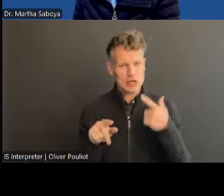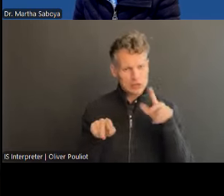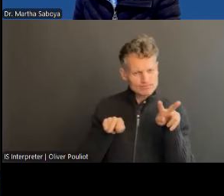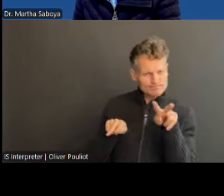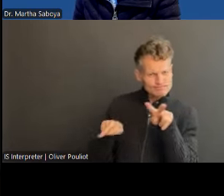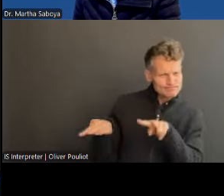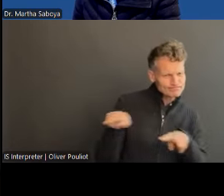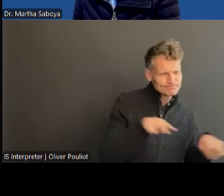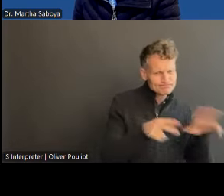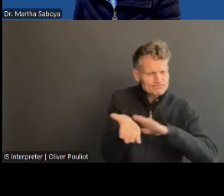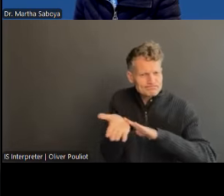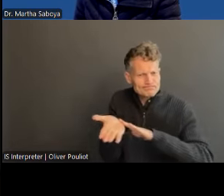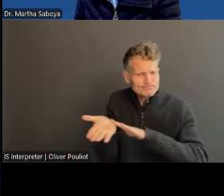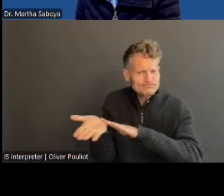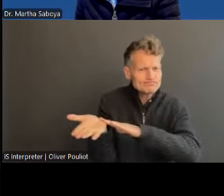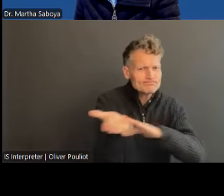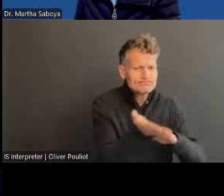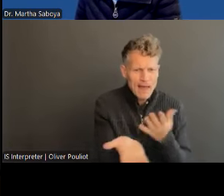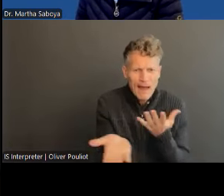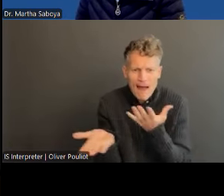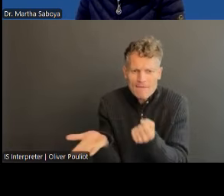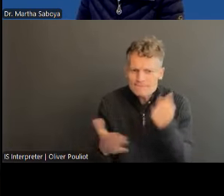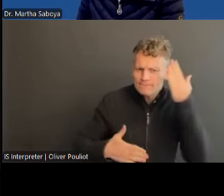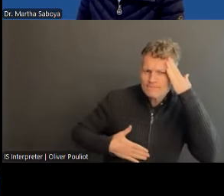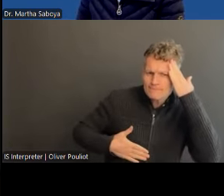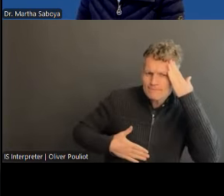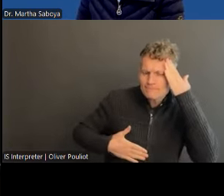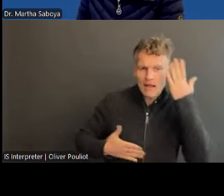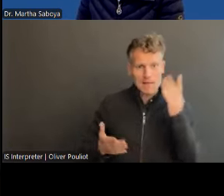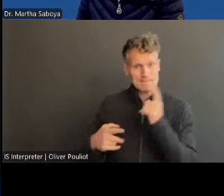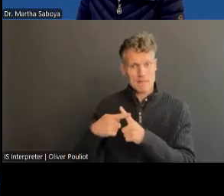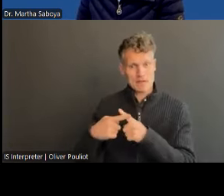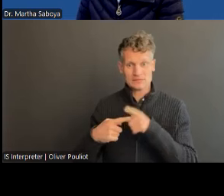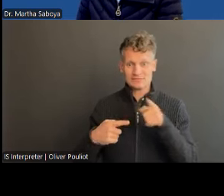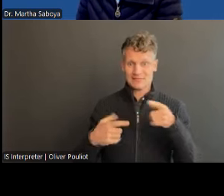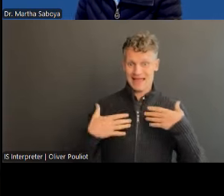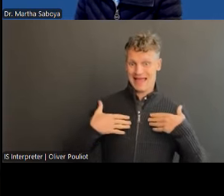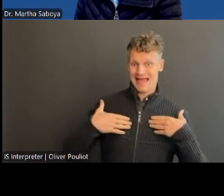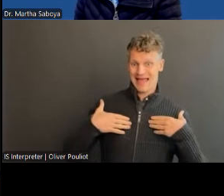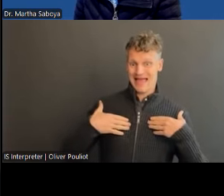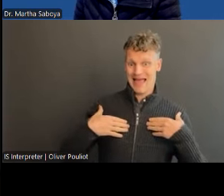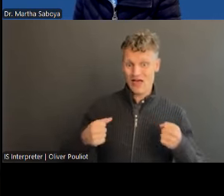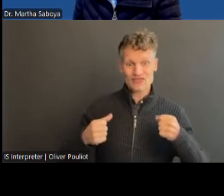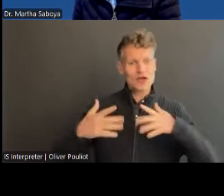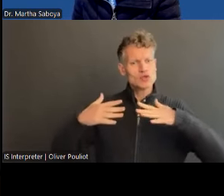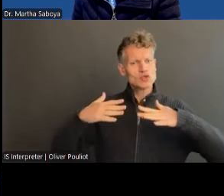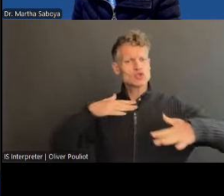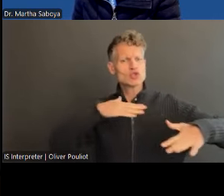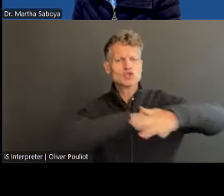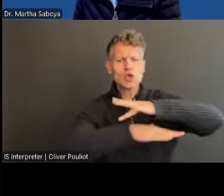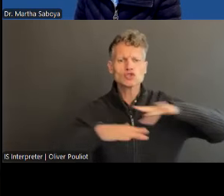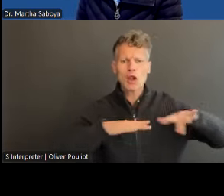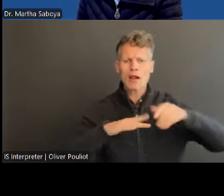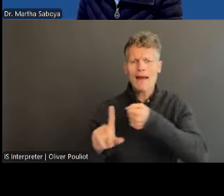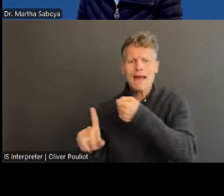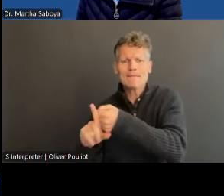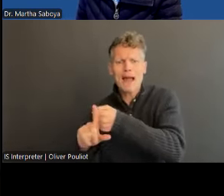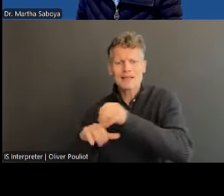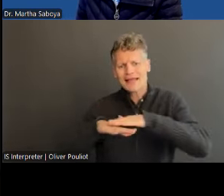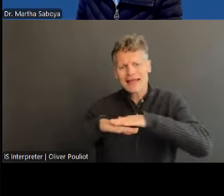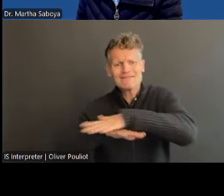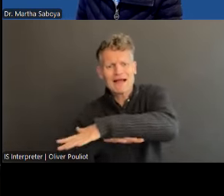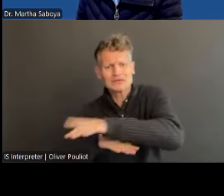and social determinants of health, and reinforcing governance, stewardship, and finance.